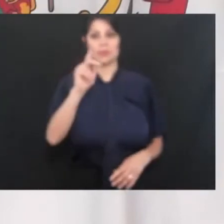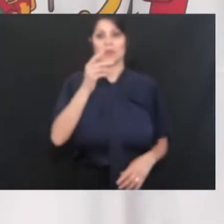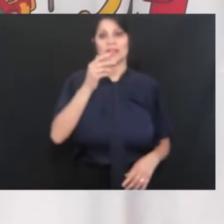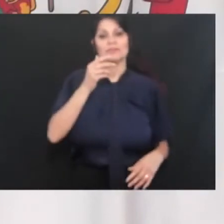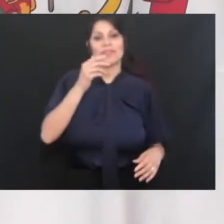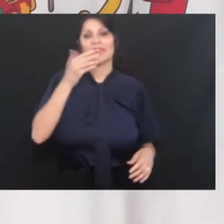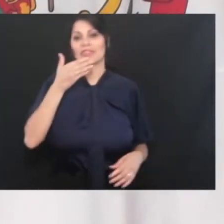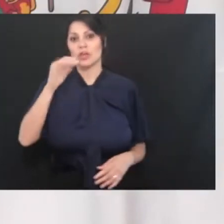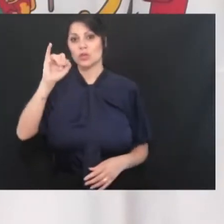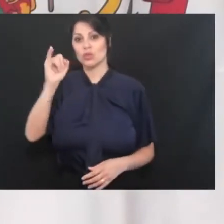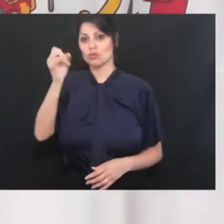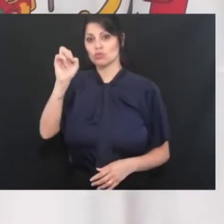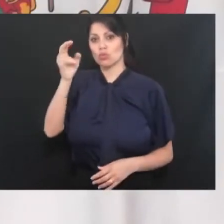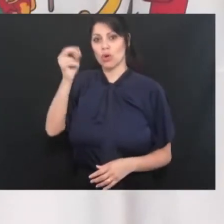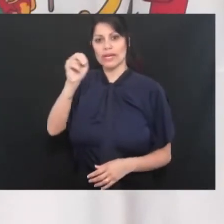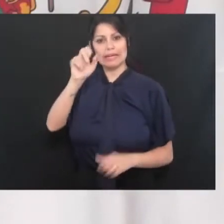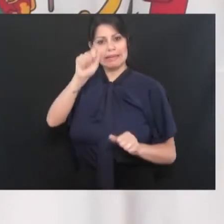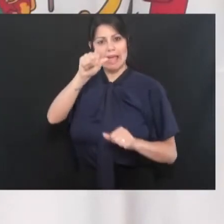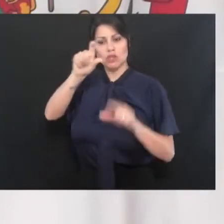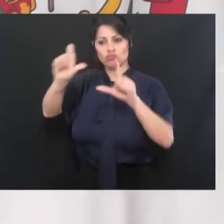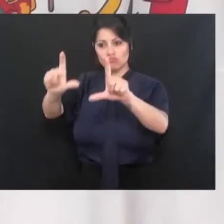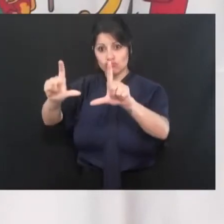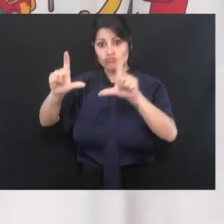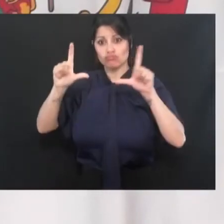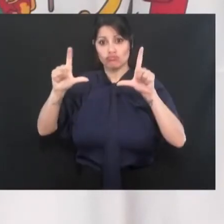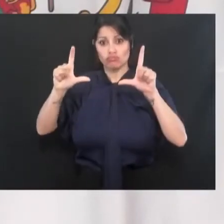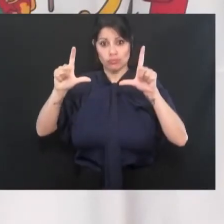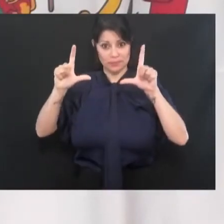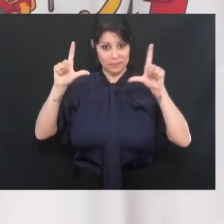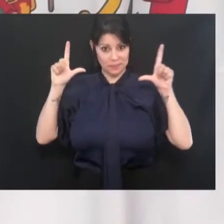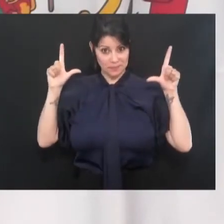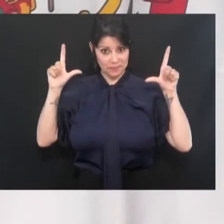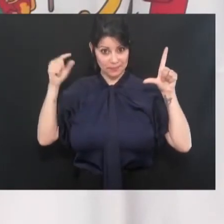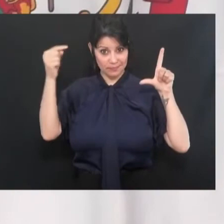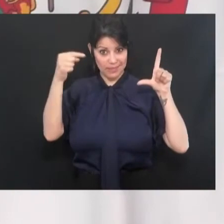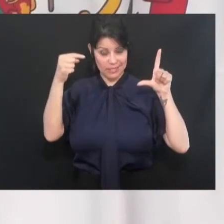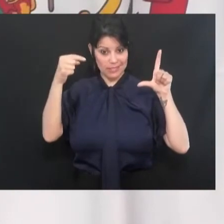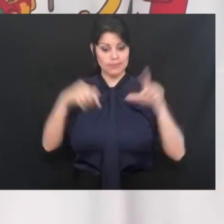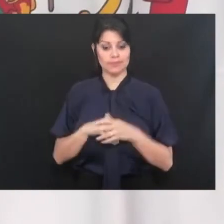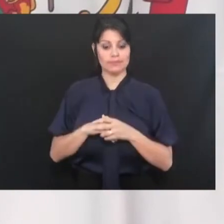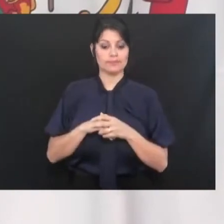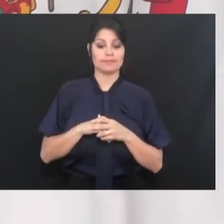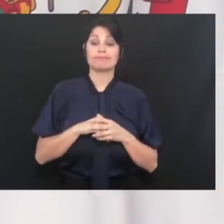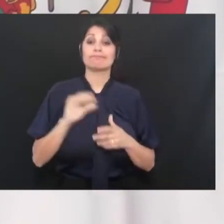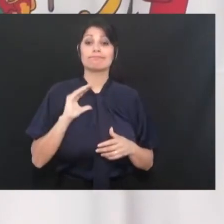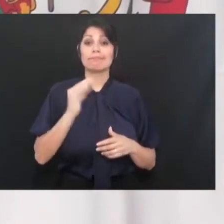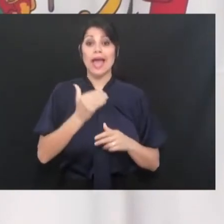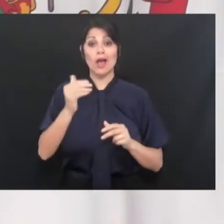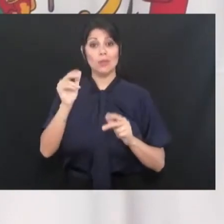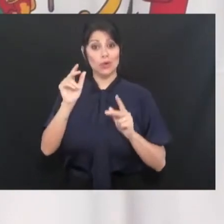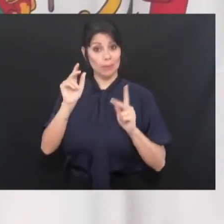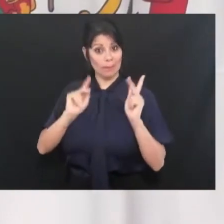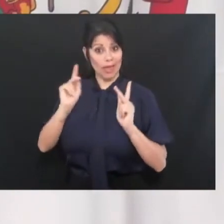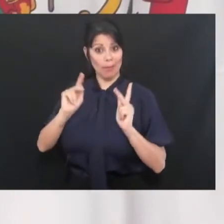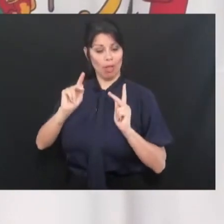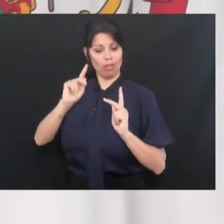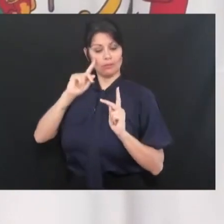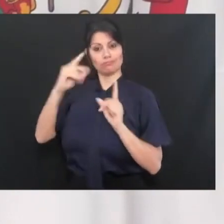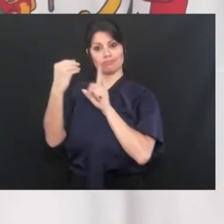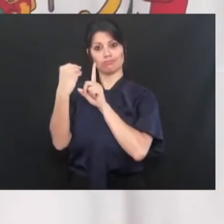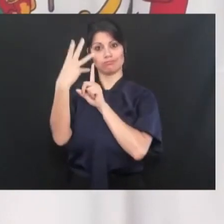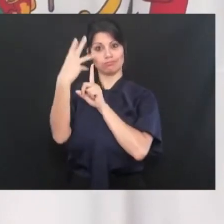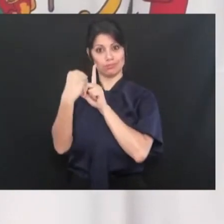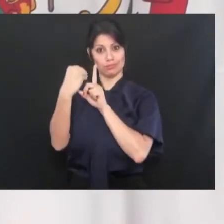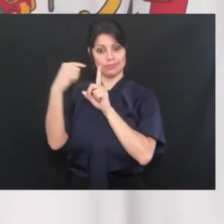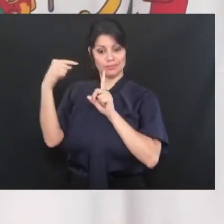here, and maybe you could zoom in on this and everything. But I just, you know, our people took this picture of